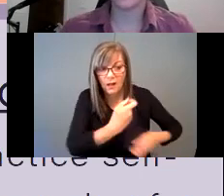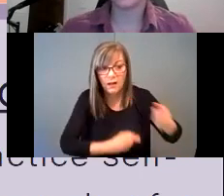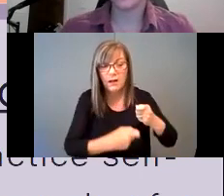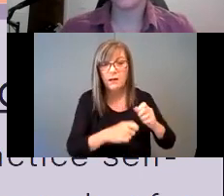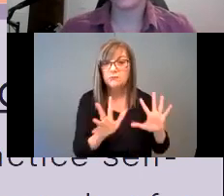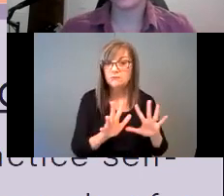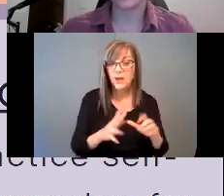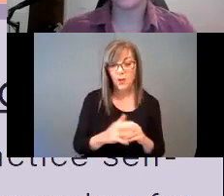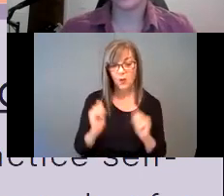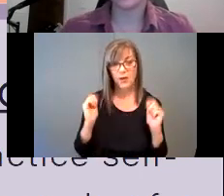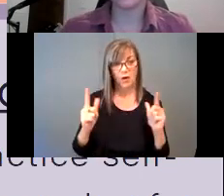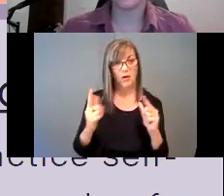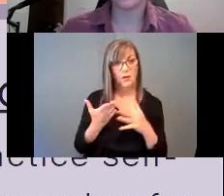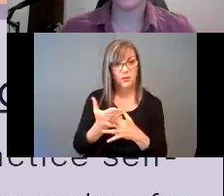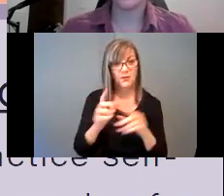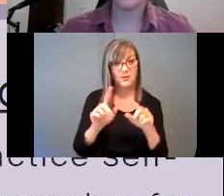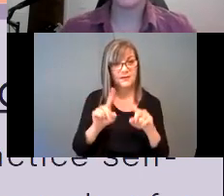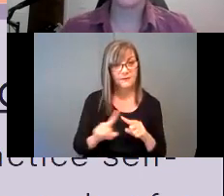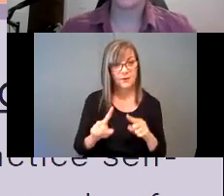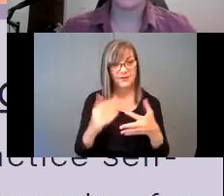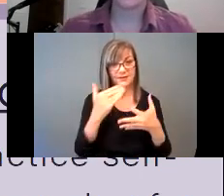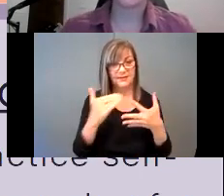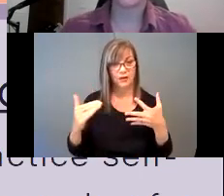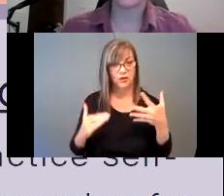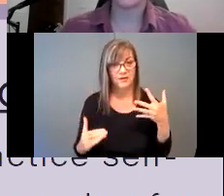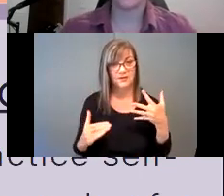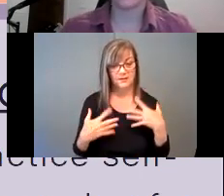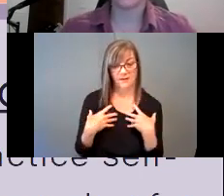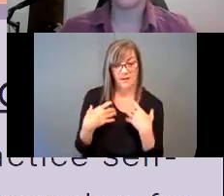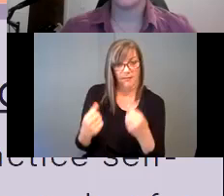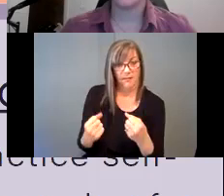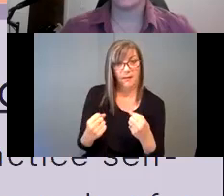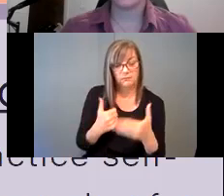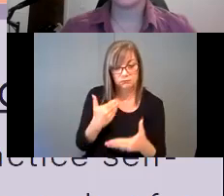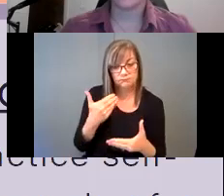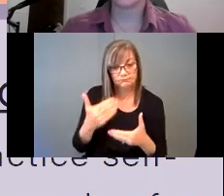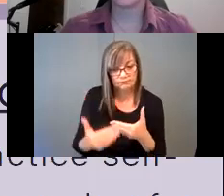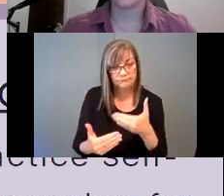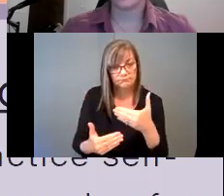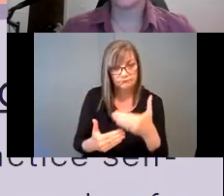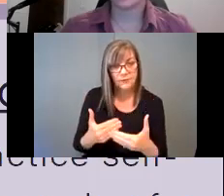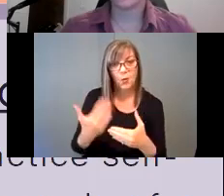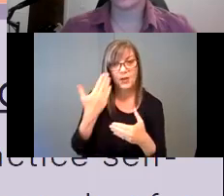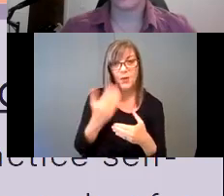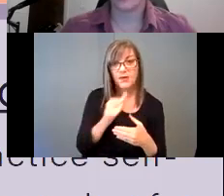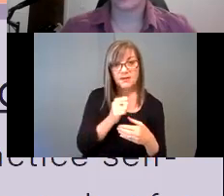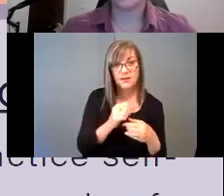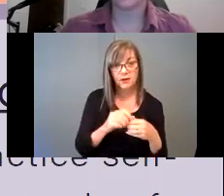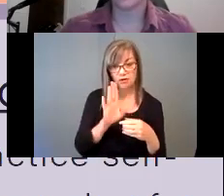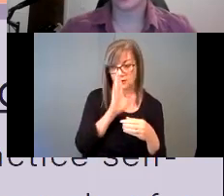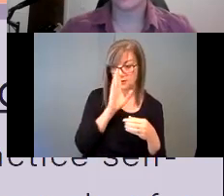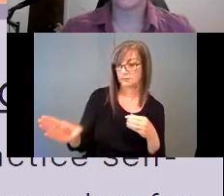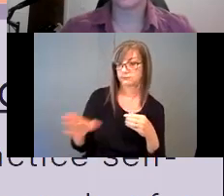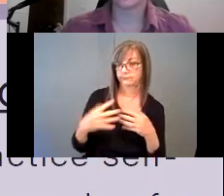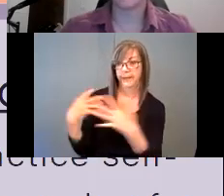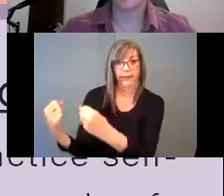in our healing, and we know that healing isn't linear. So really making sure that you are allowing that survivor to control how much